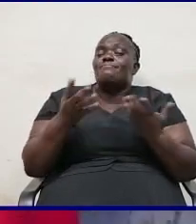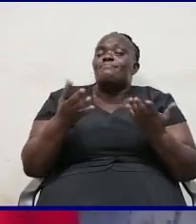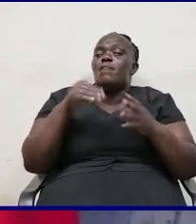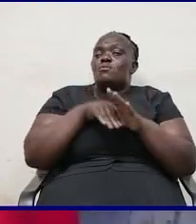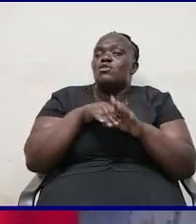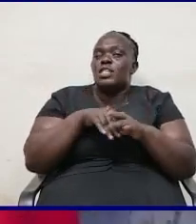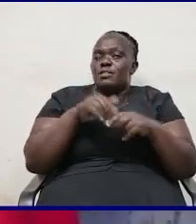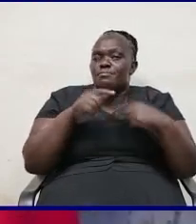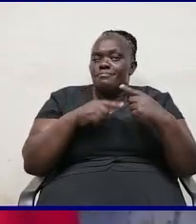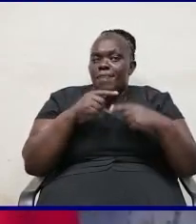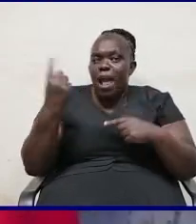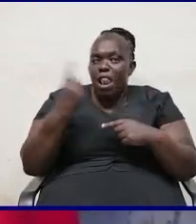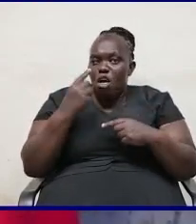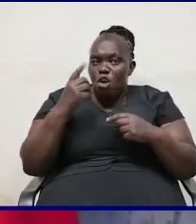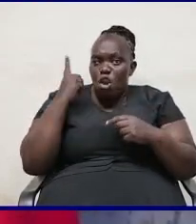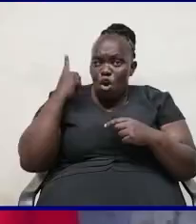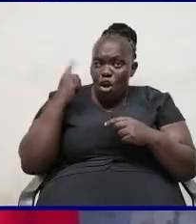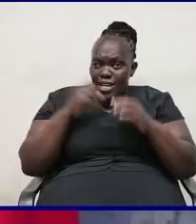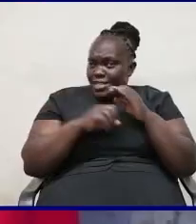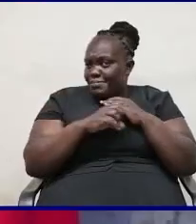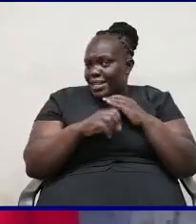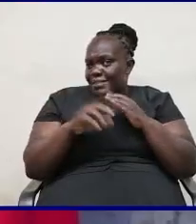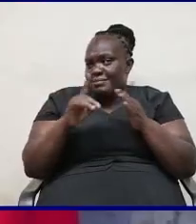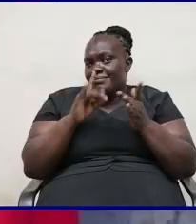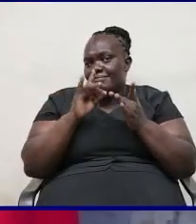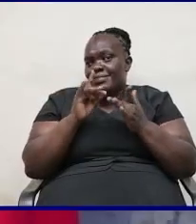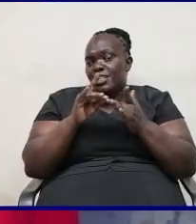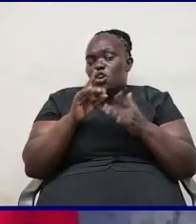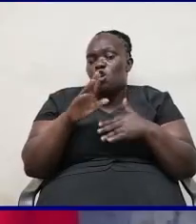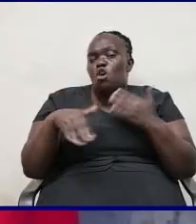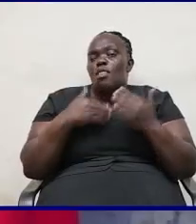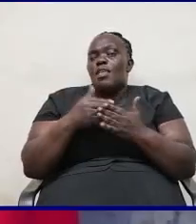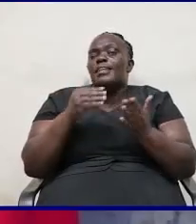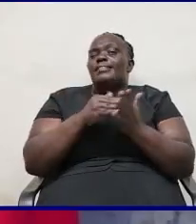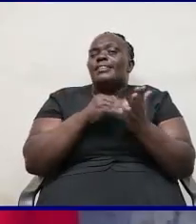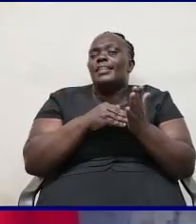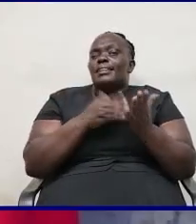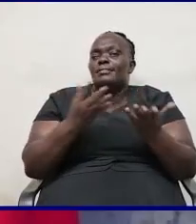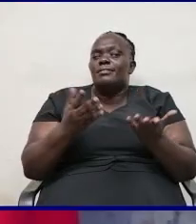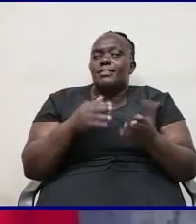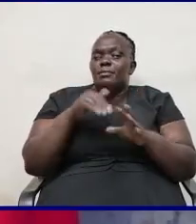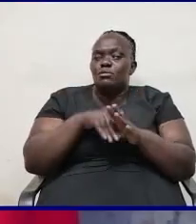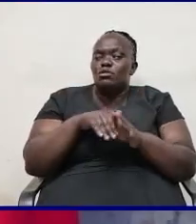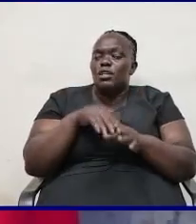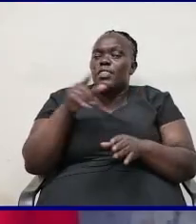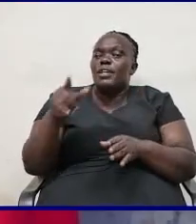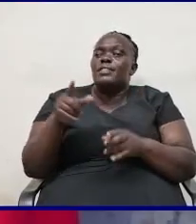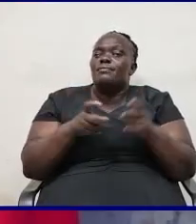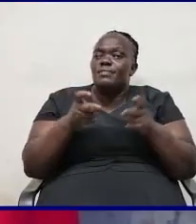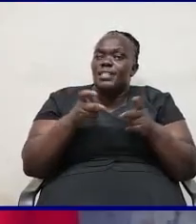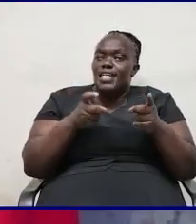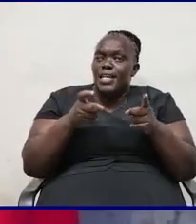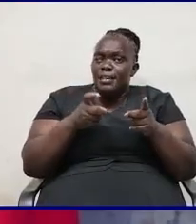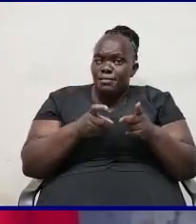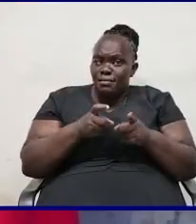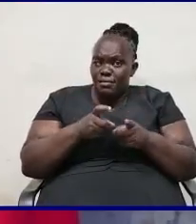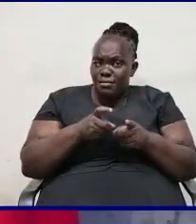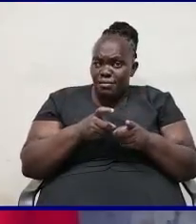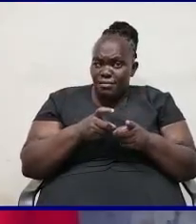we have already put in process a law, and the law explains exactly. It has all the details. Once we put those regulations, because it's the